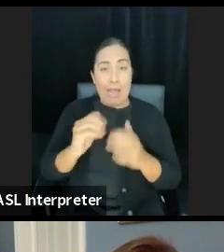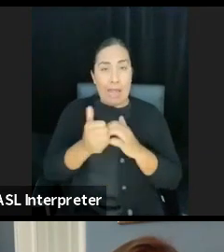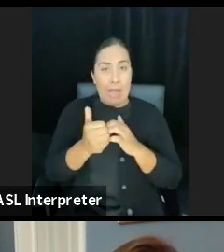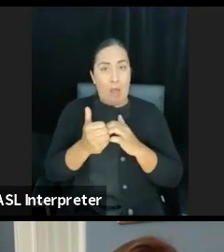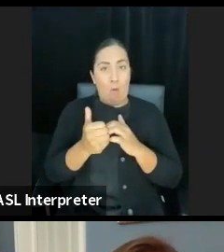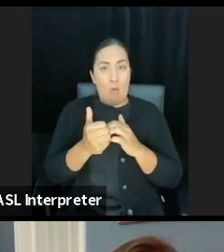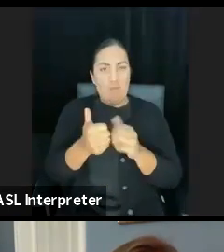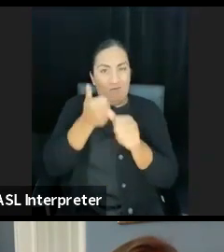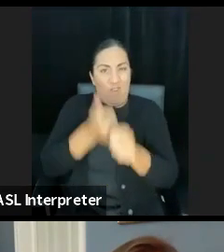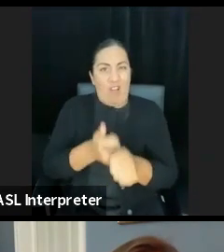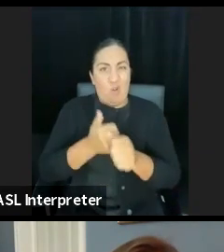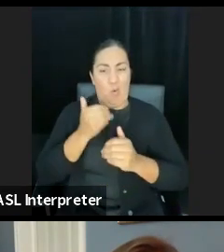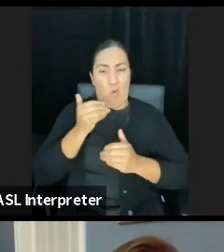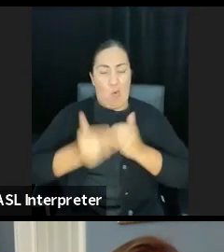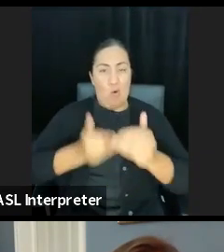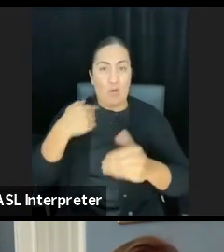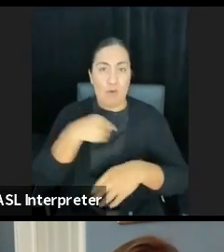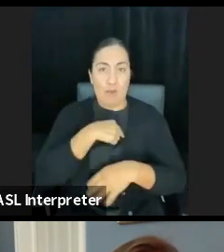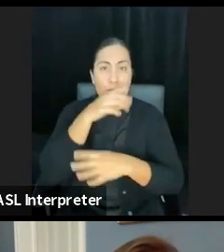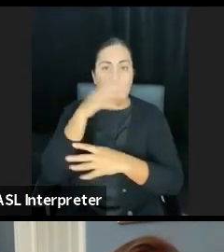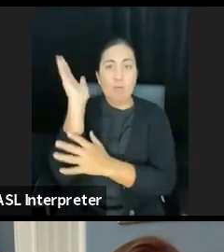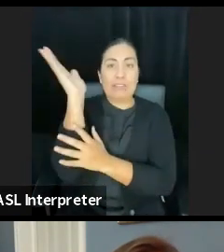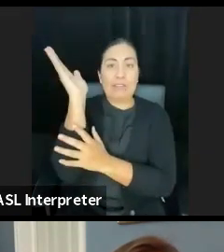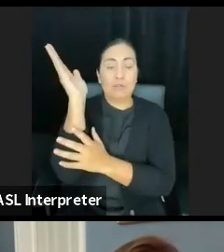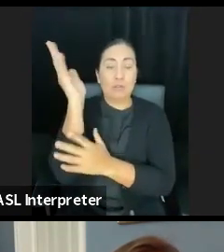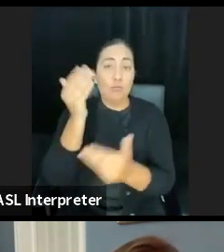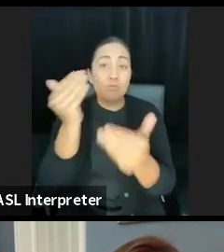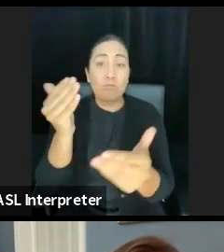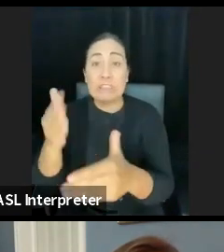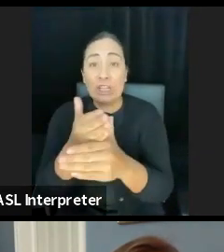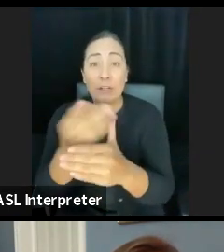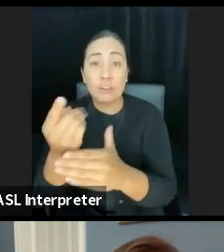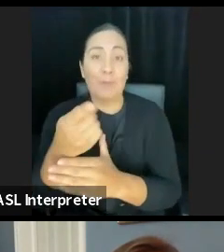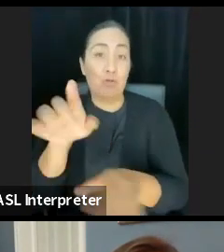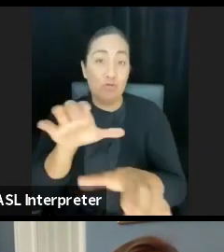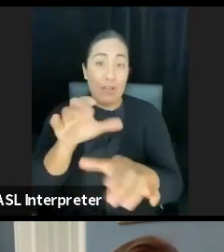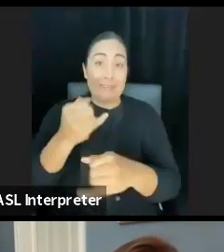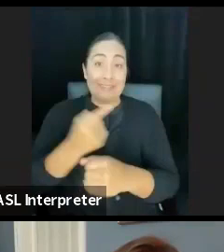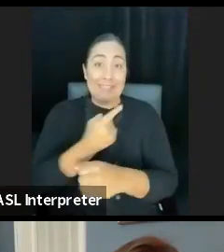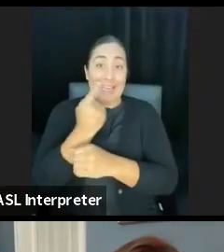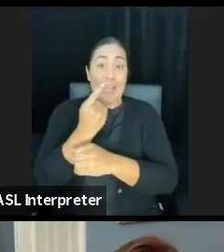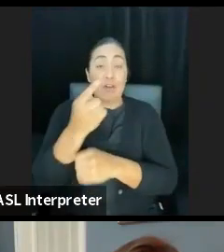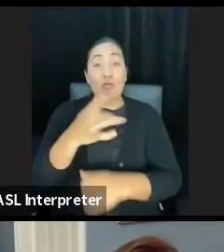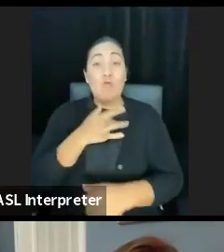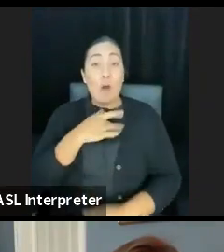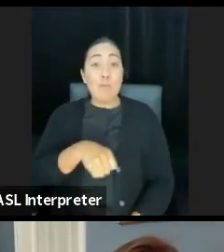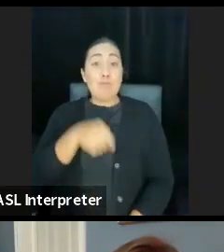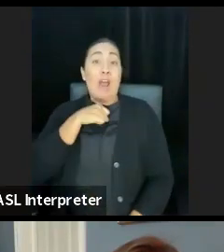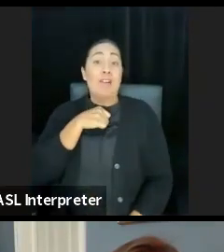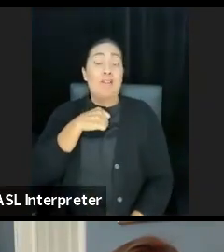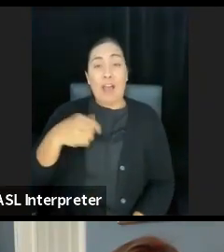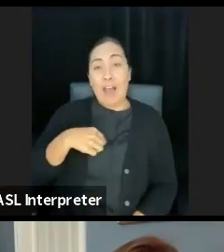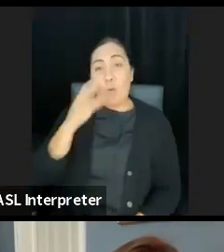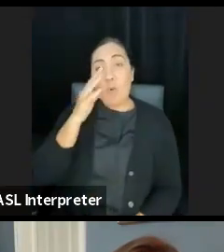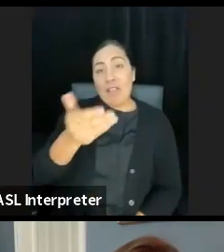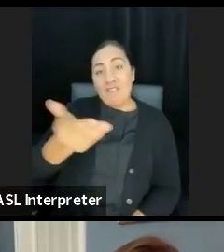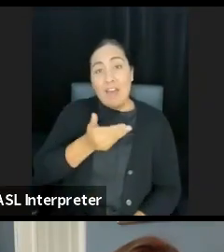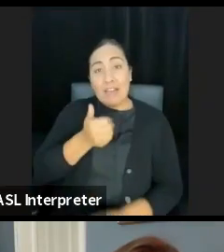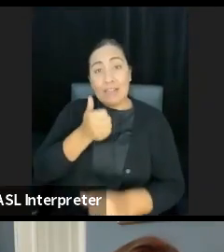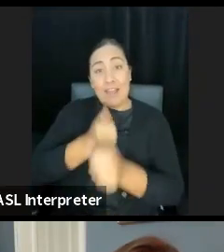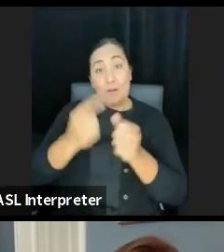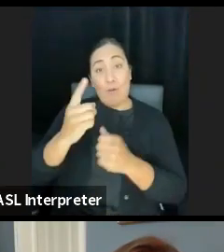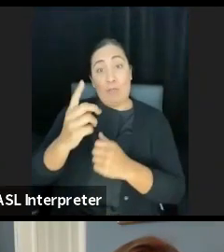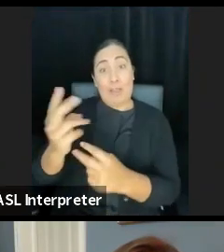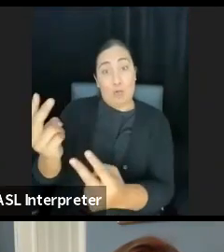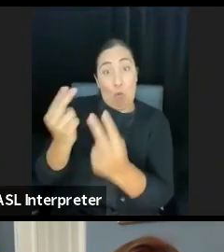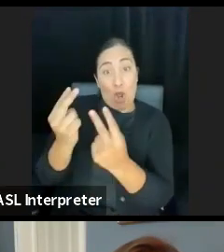our presentations. Share something that you've done today that you're proud of. And I'll invite everyone who's watching right now to